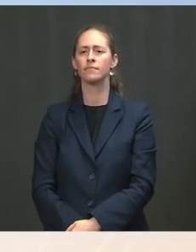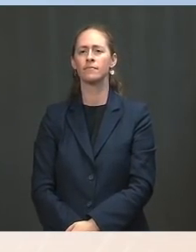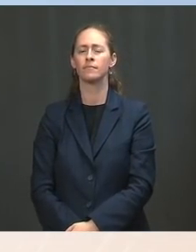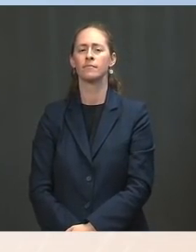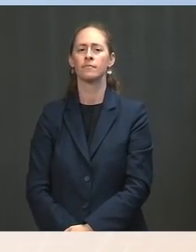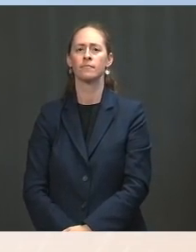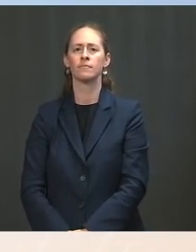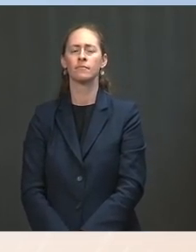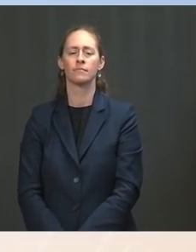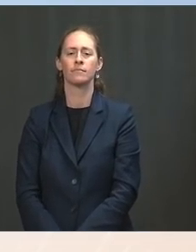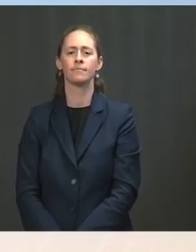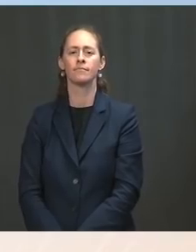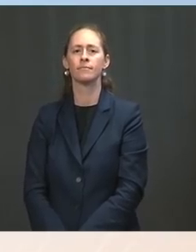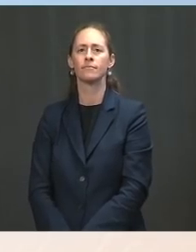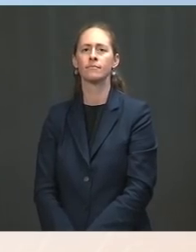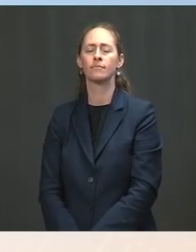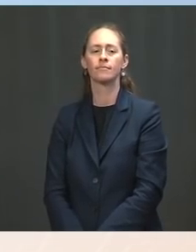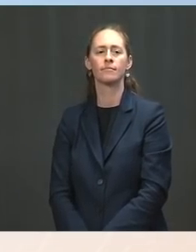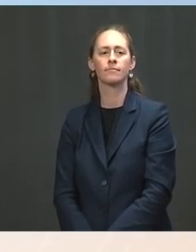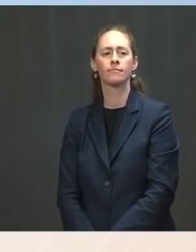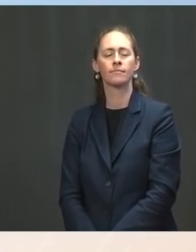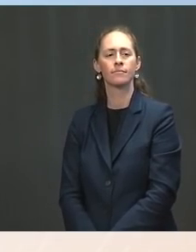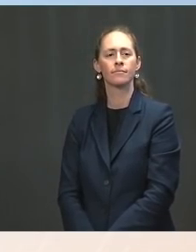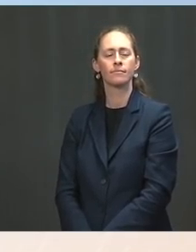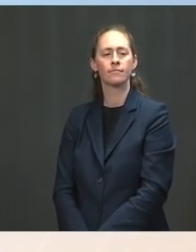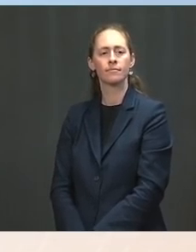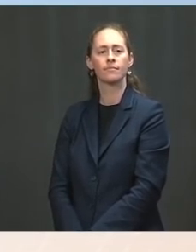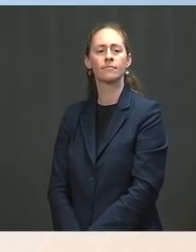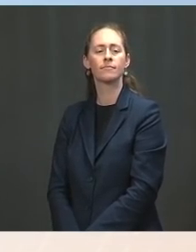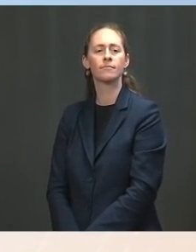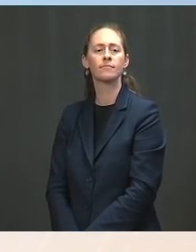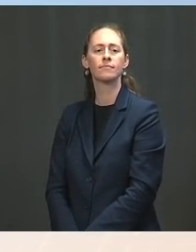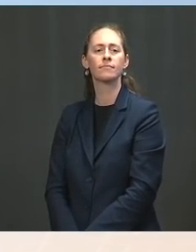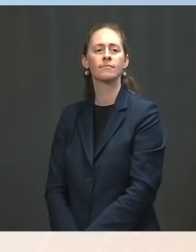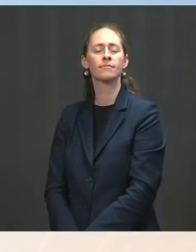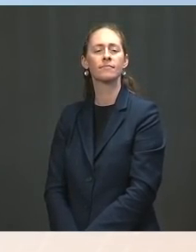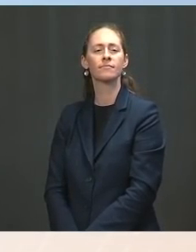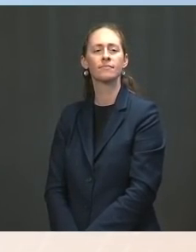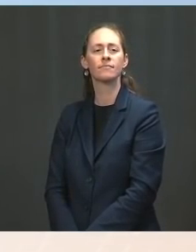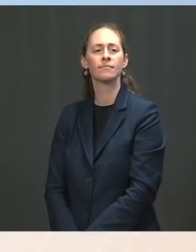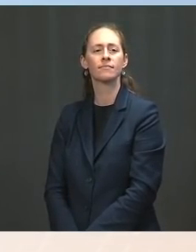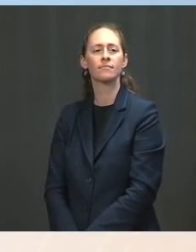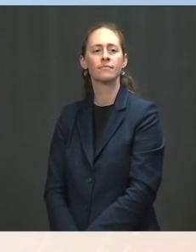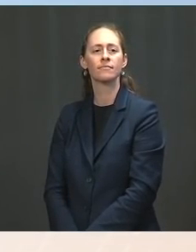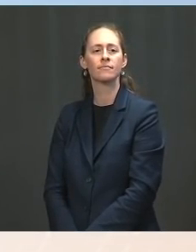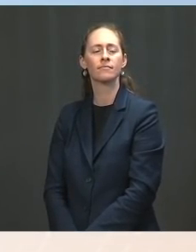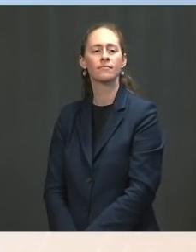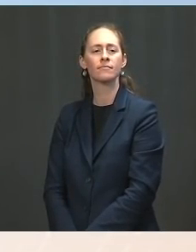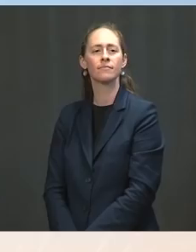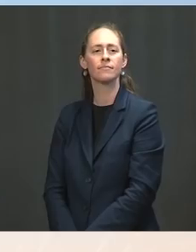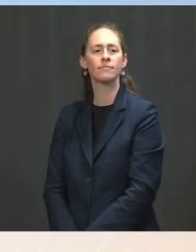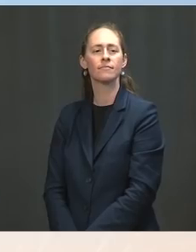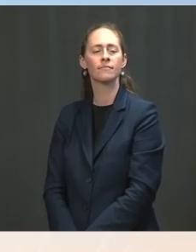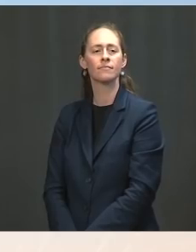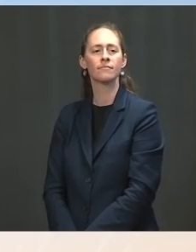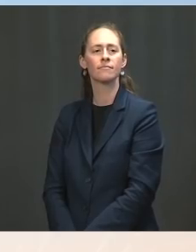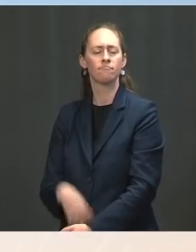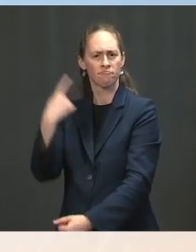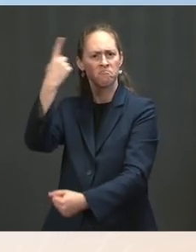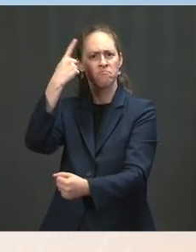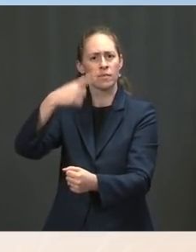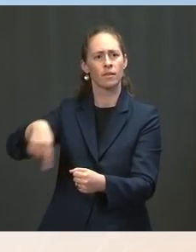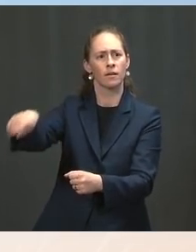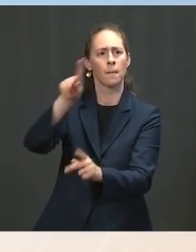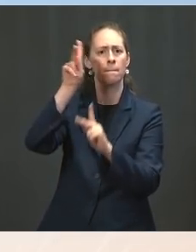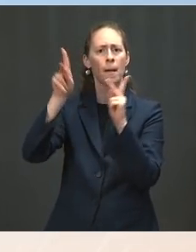say approximately number or percentage-wise the number of evacuees that are American citizens thus far? And